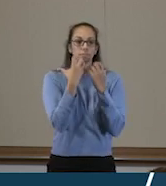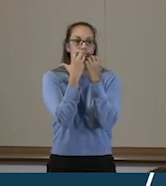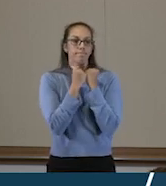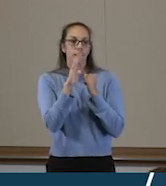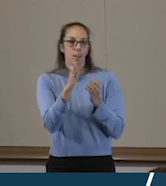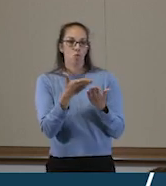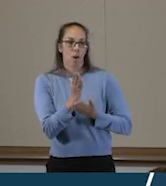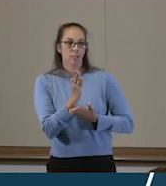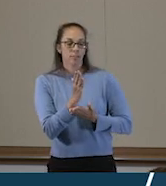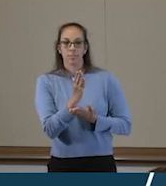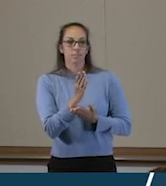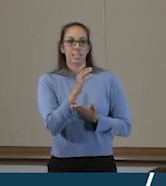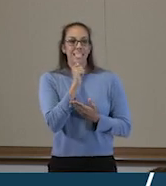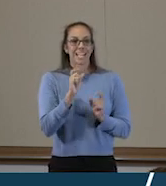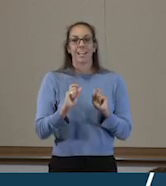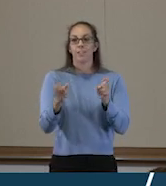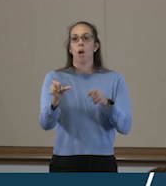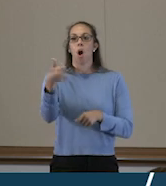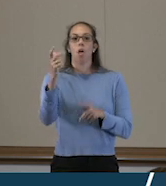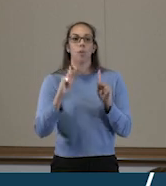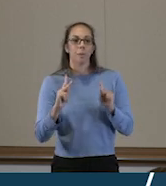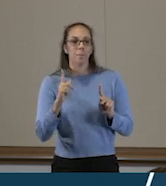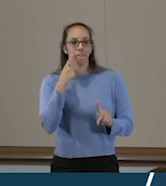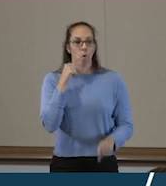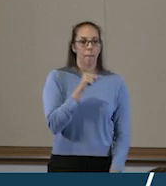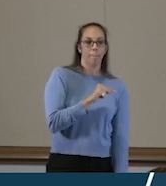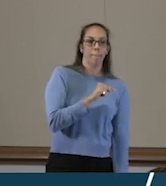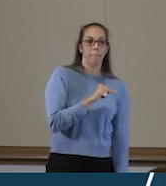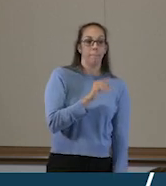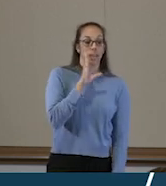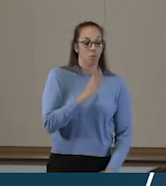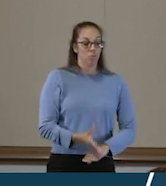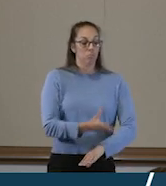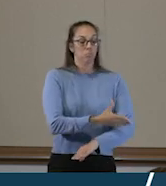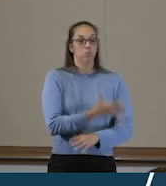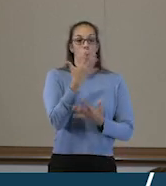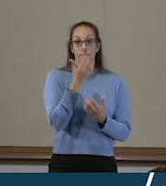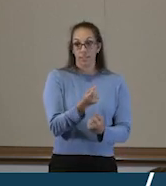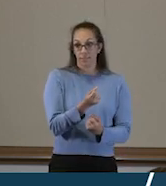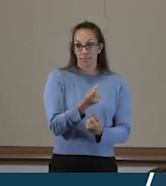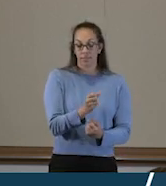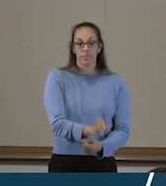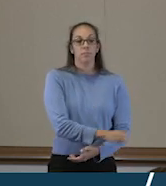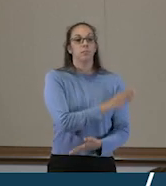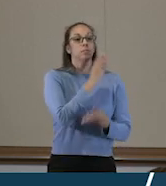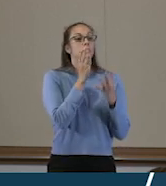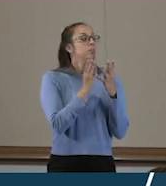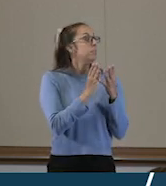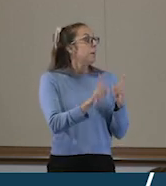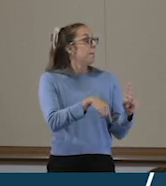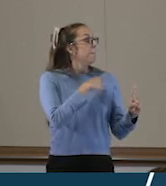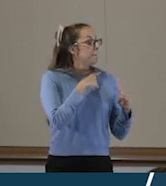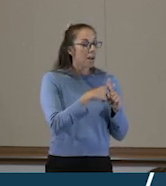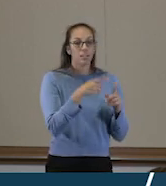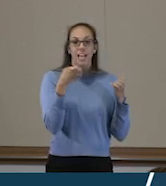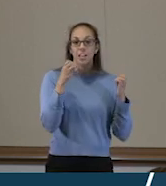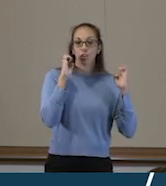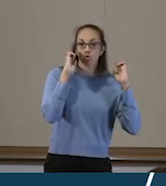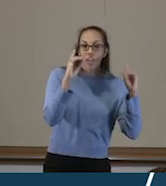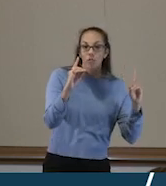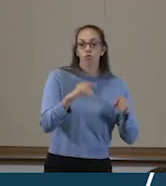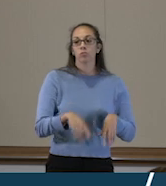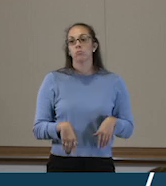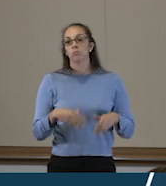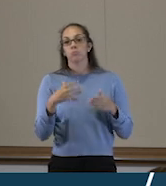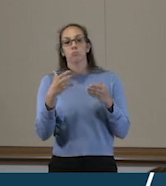taken away. It increases confidence. And it increases education and employment opportunities and improves